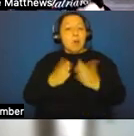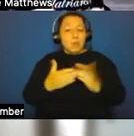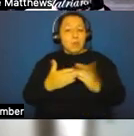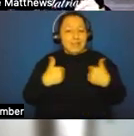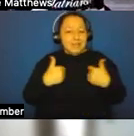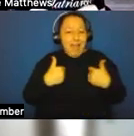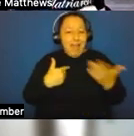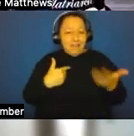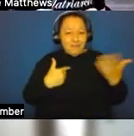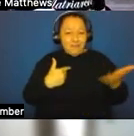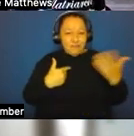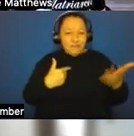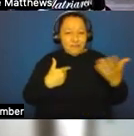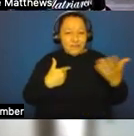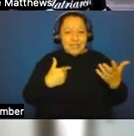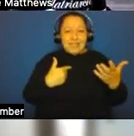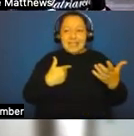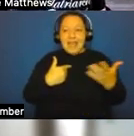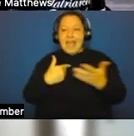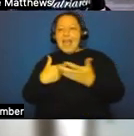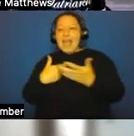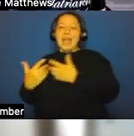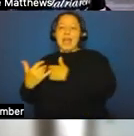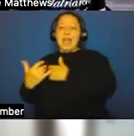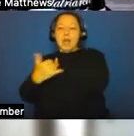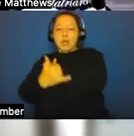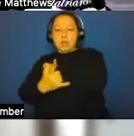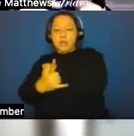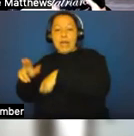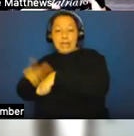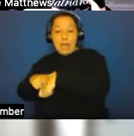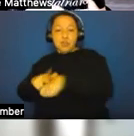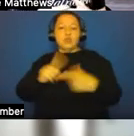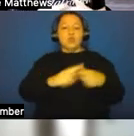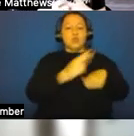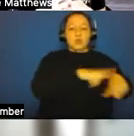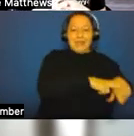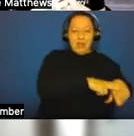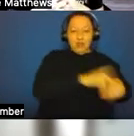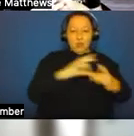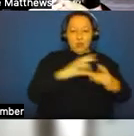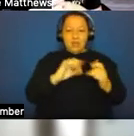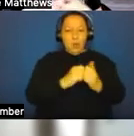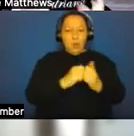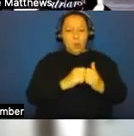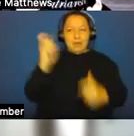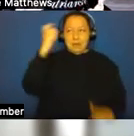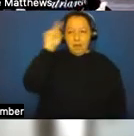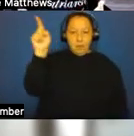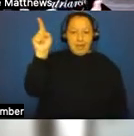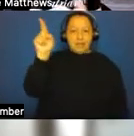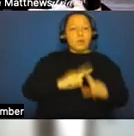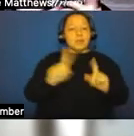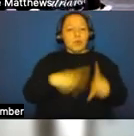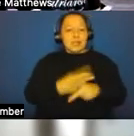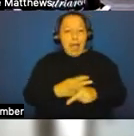a sovereign to sovereign relationship with the government. So there's a different relationship there. And when we look at